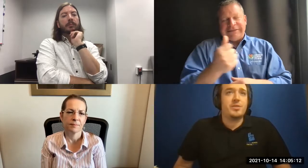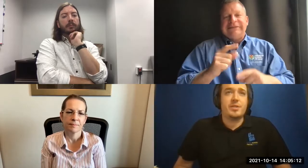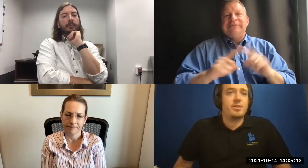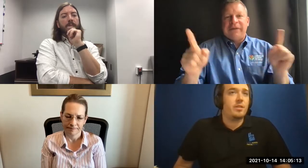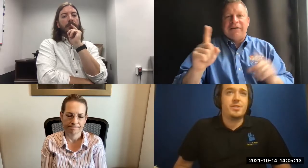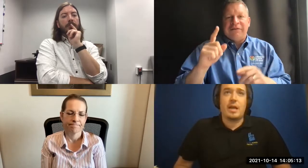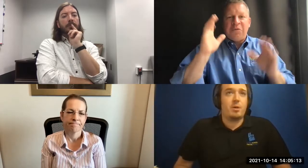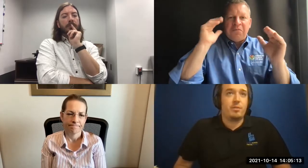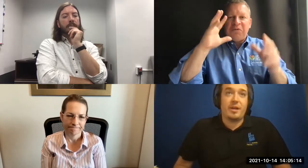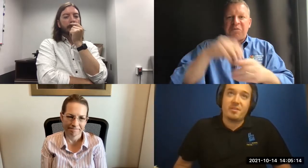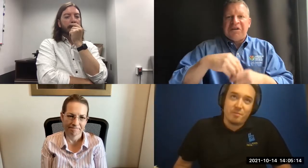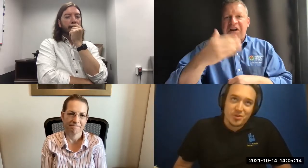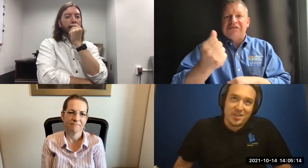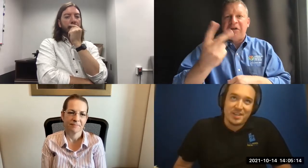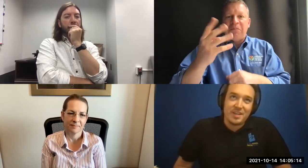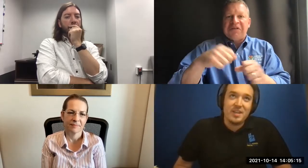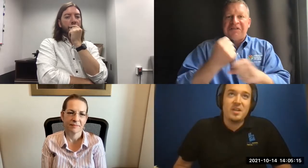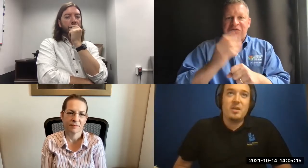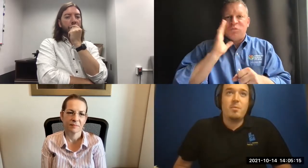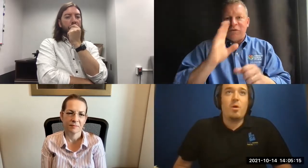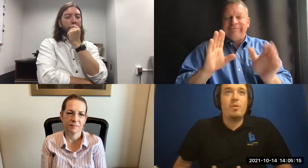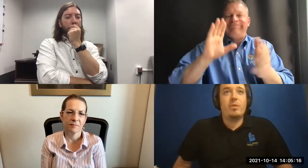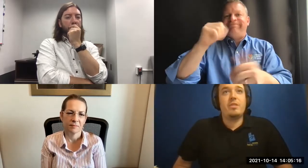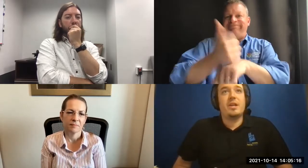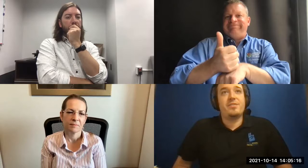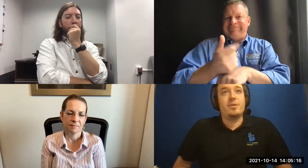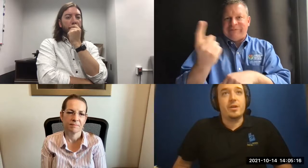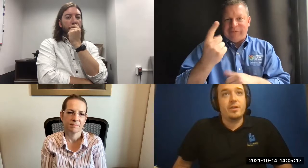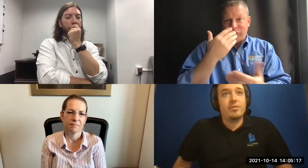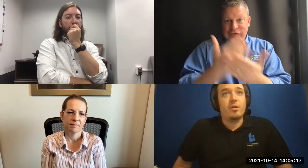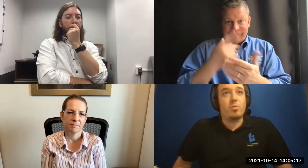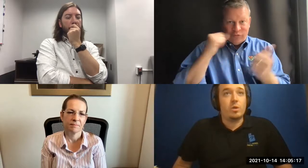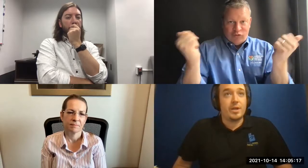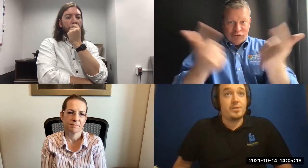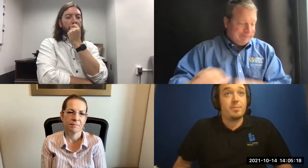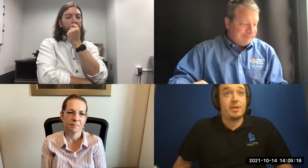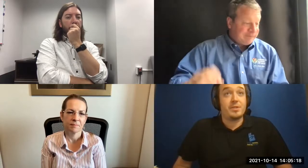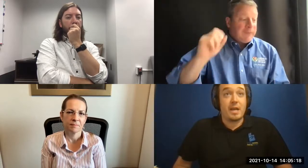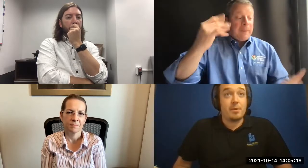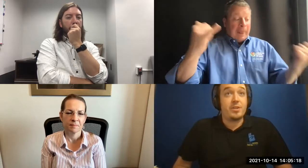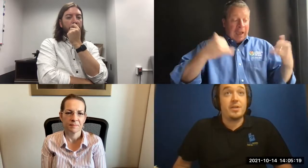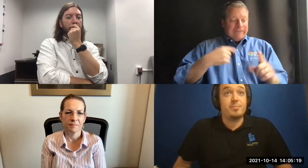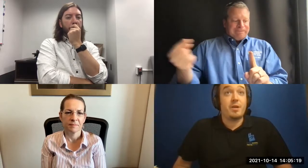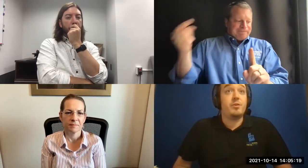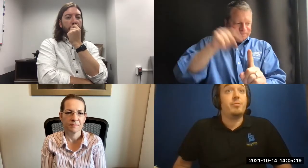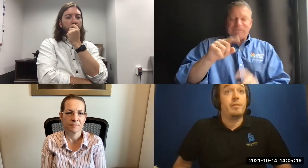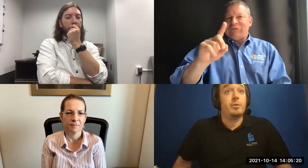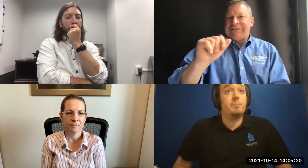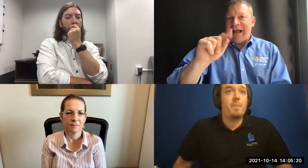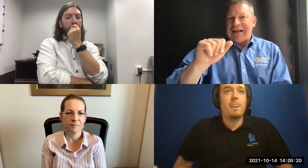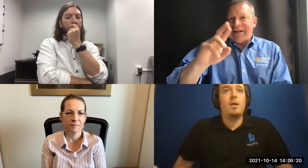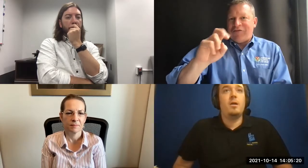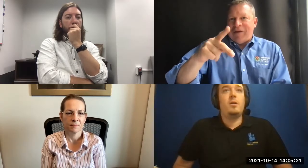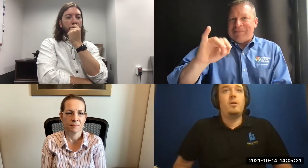is a process. Nothing's going to happen overnight, unfortunately. But hopefully within the next few years, we'll get something established that is beneficial for